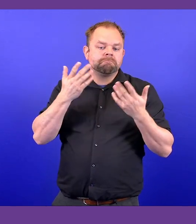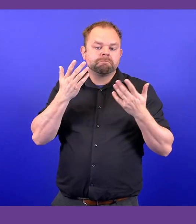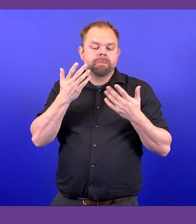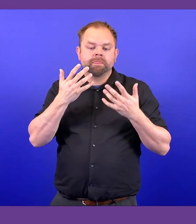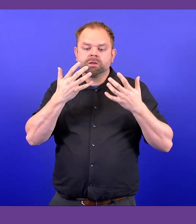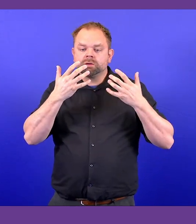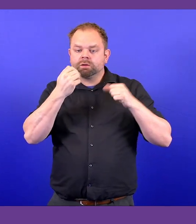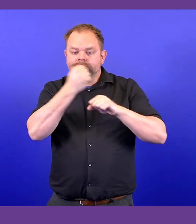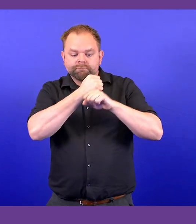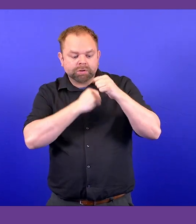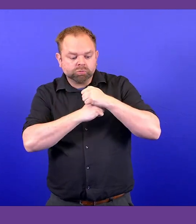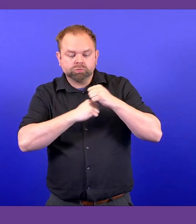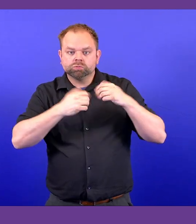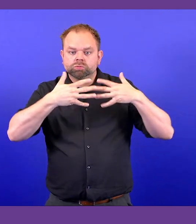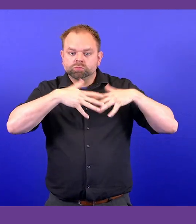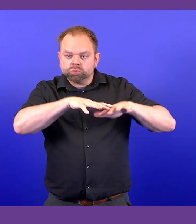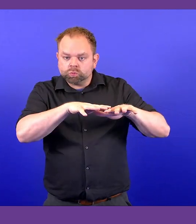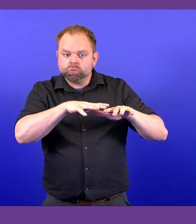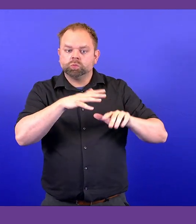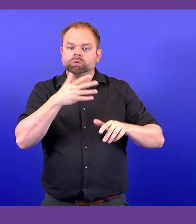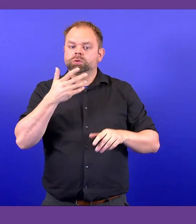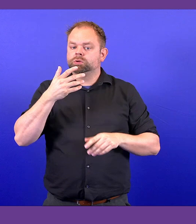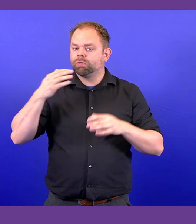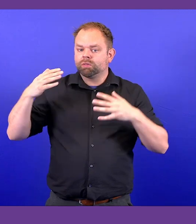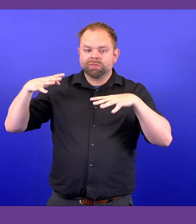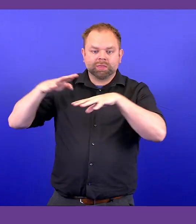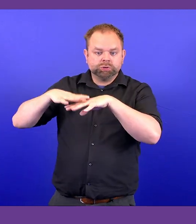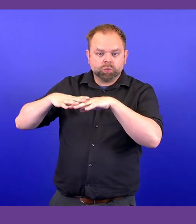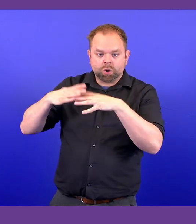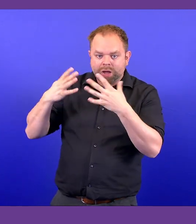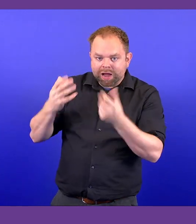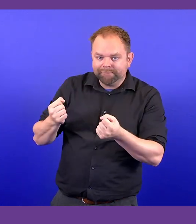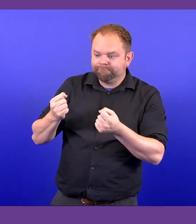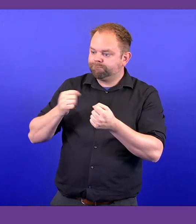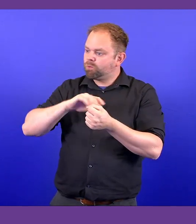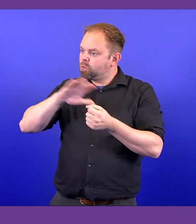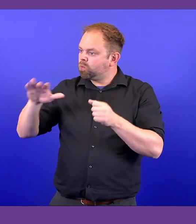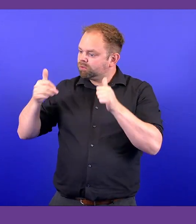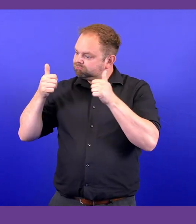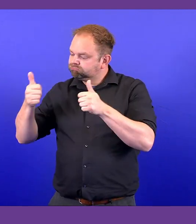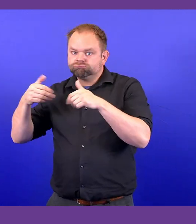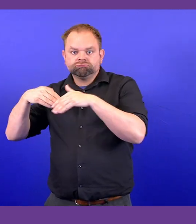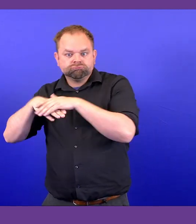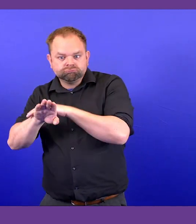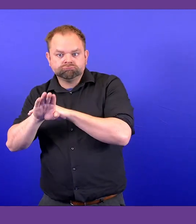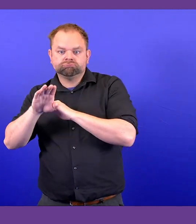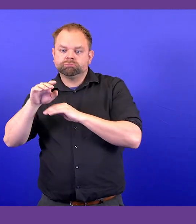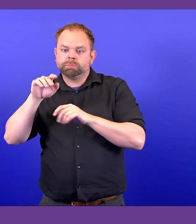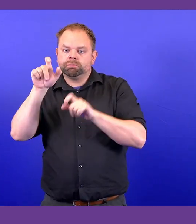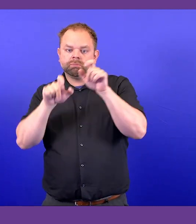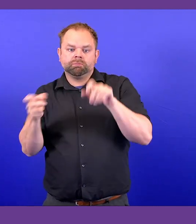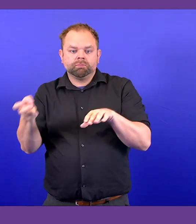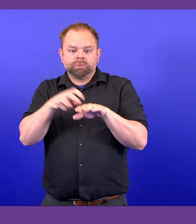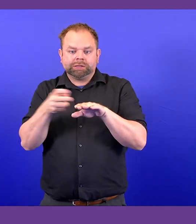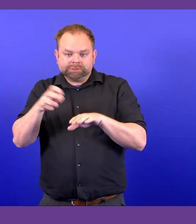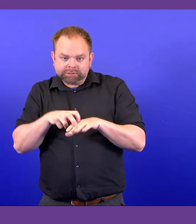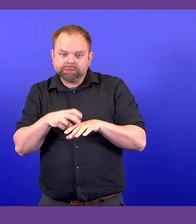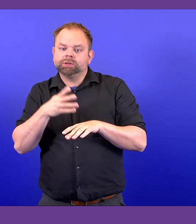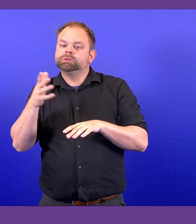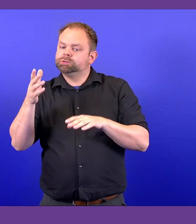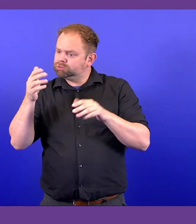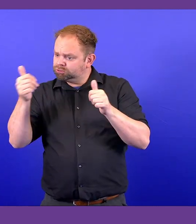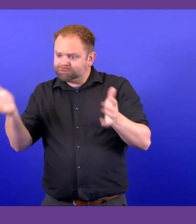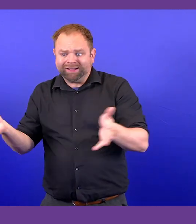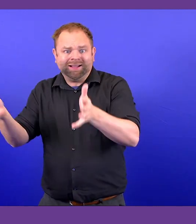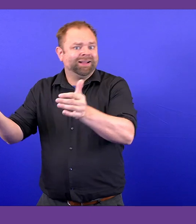help, or phone number in case something goes wrong or someone needs a help. So how the infrastructure work is not enough.